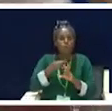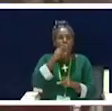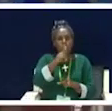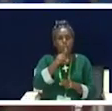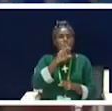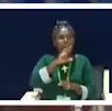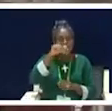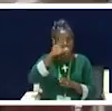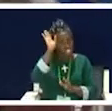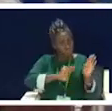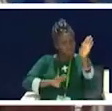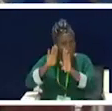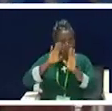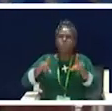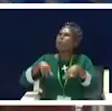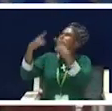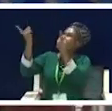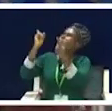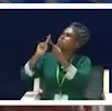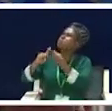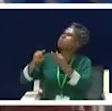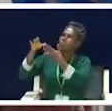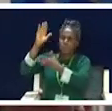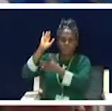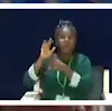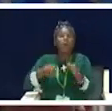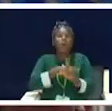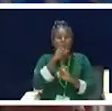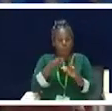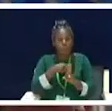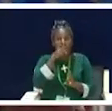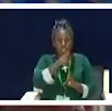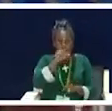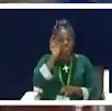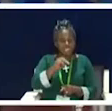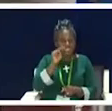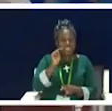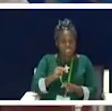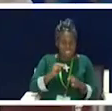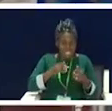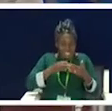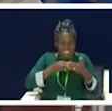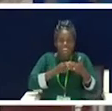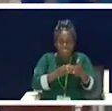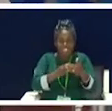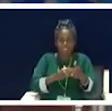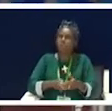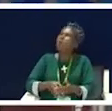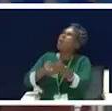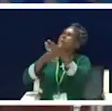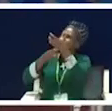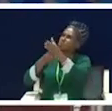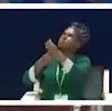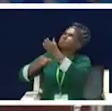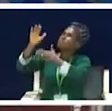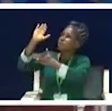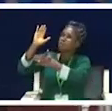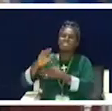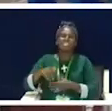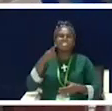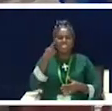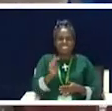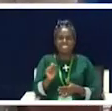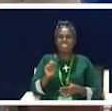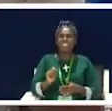trouble, turn to this everlasting arm. When you need direction, hold on to the everlasting arm. The